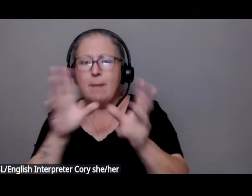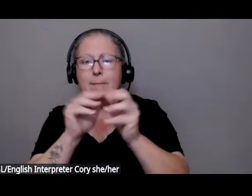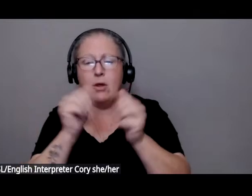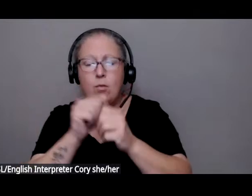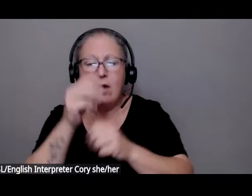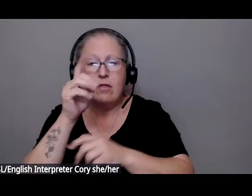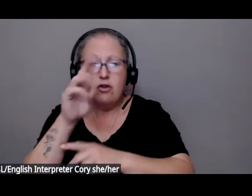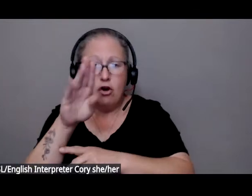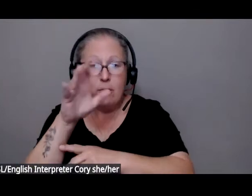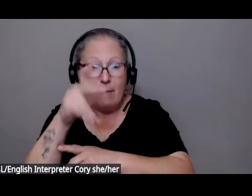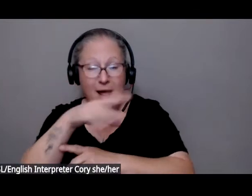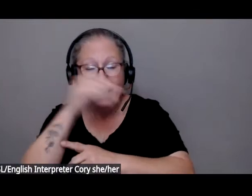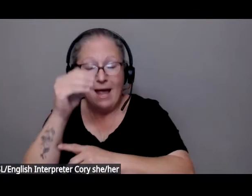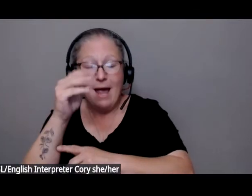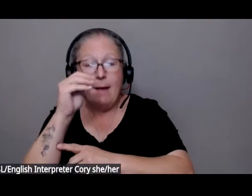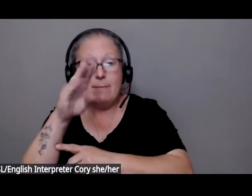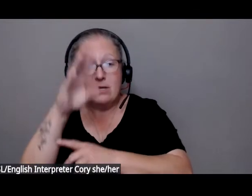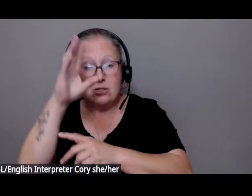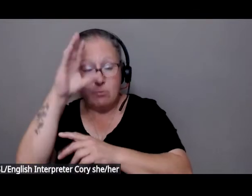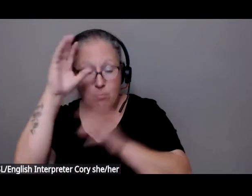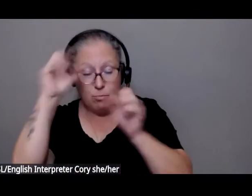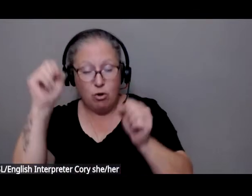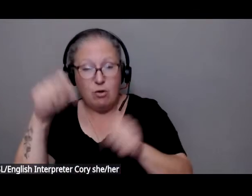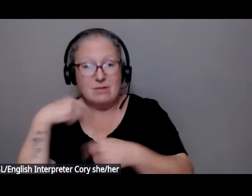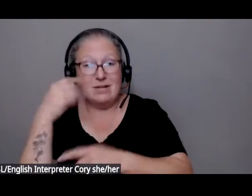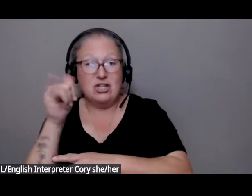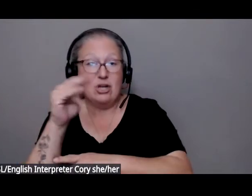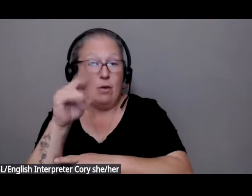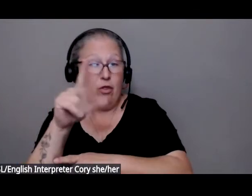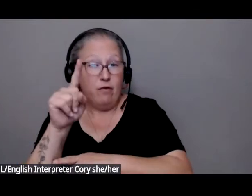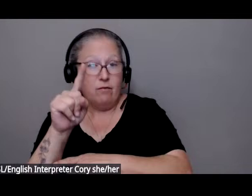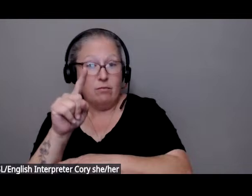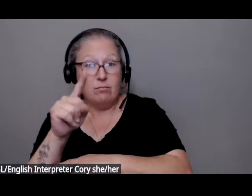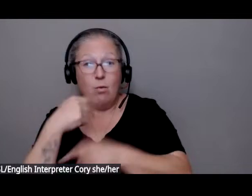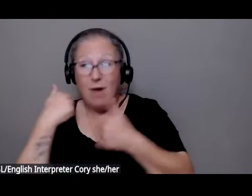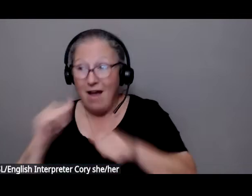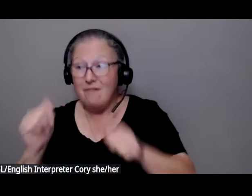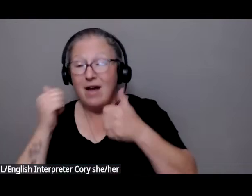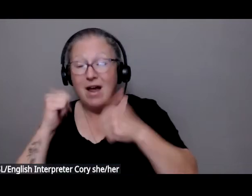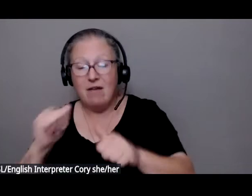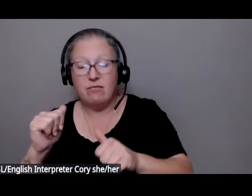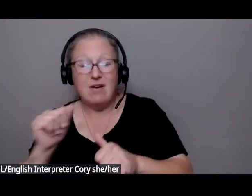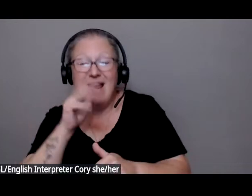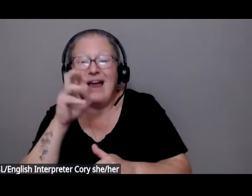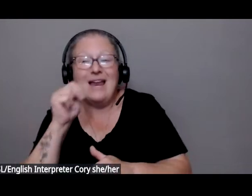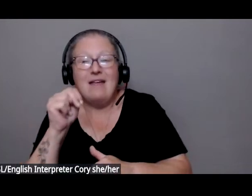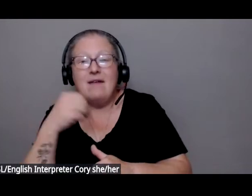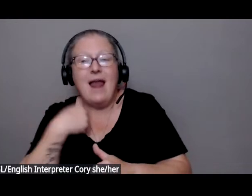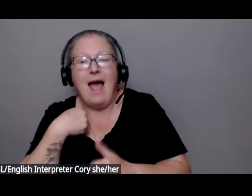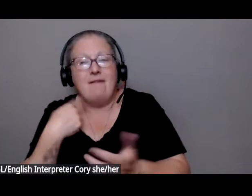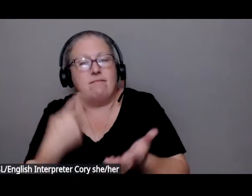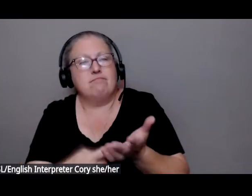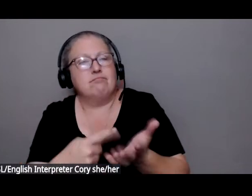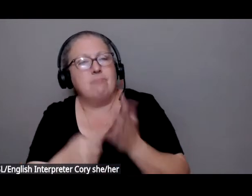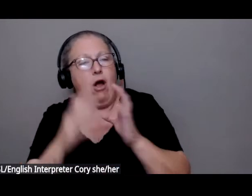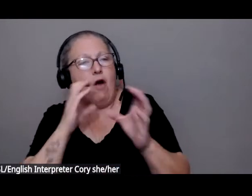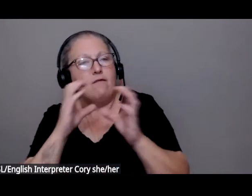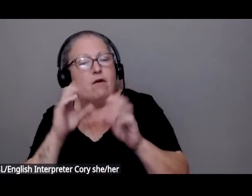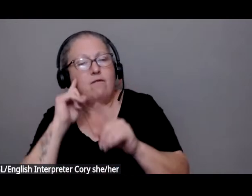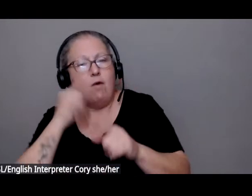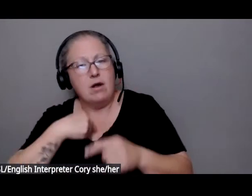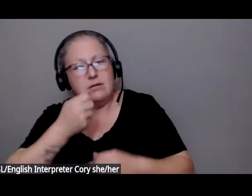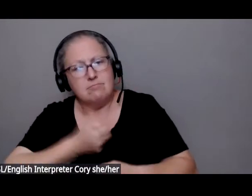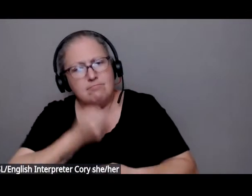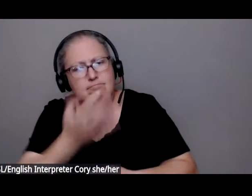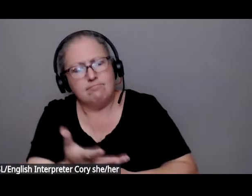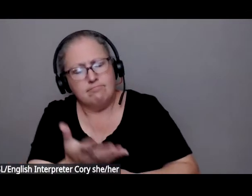January 31st. Despite our efforts, we haven't been granted the basic professional courtesy of a conversation to share our concerns as the very people most